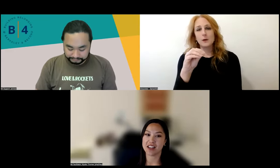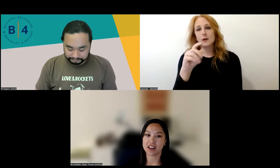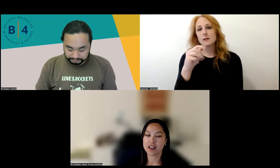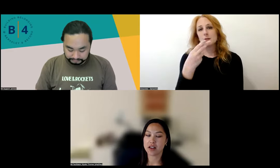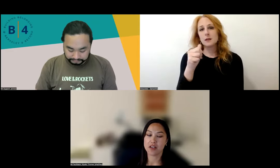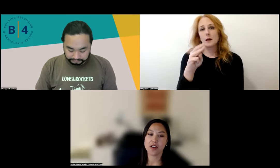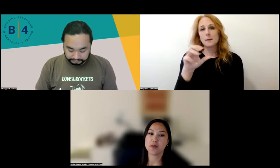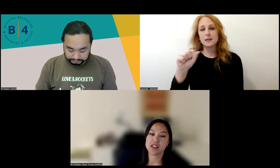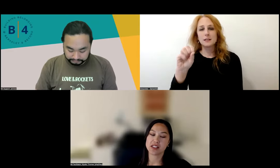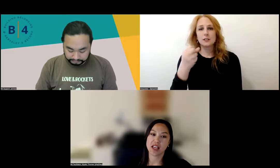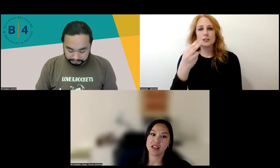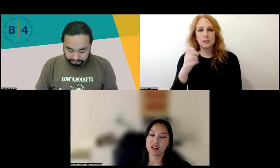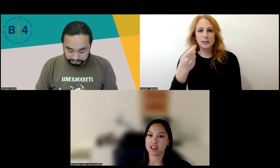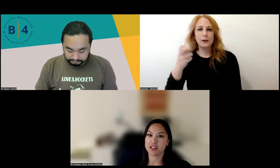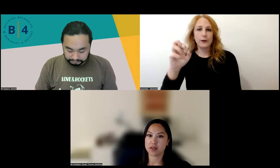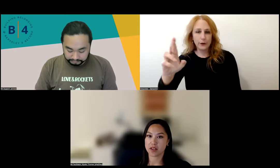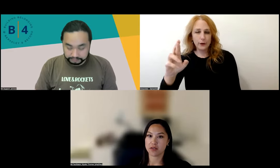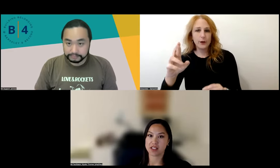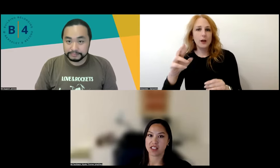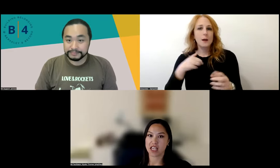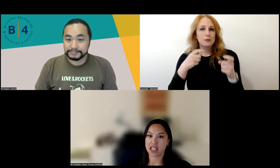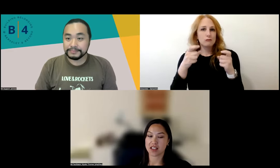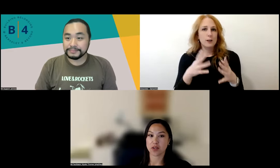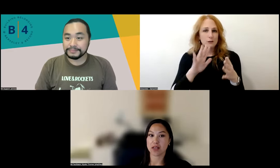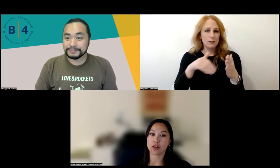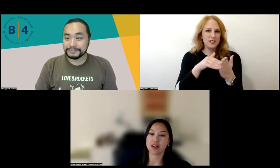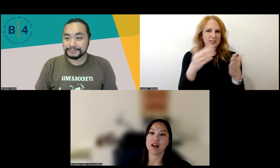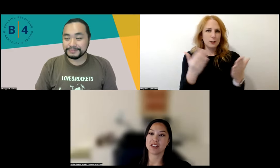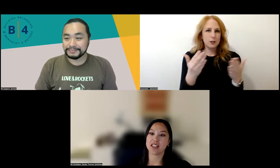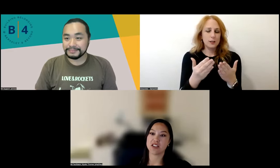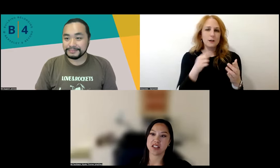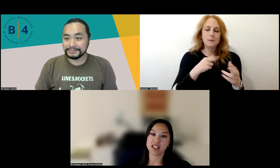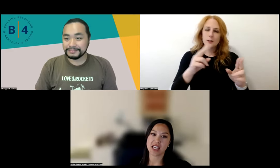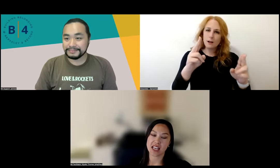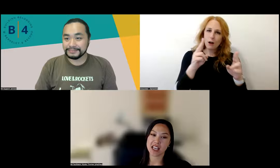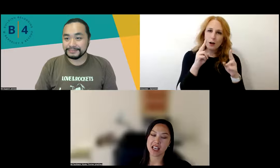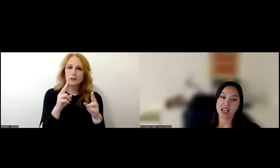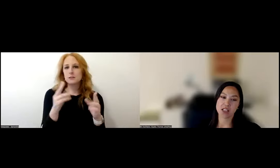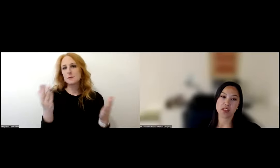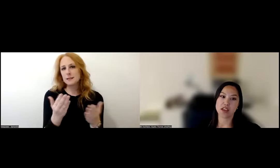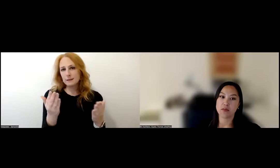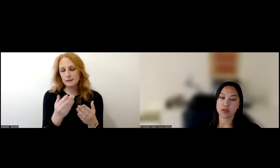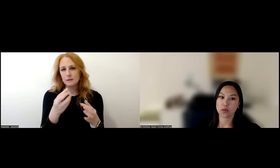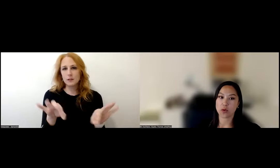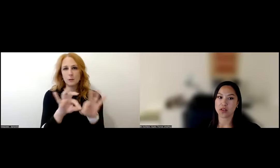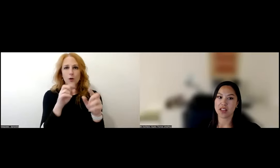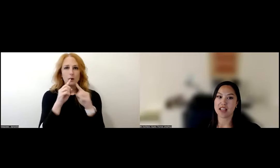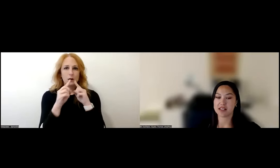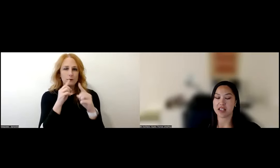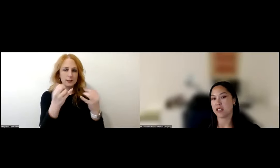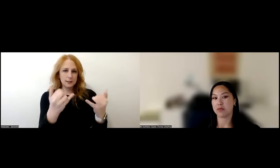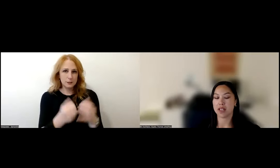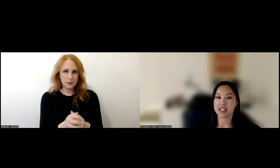Needs Center. Very much excited and honored to be facilitating this really important conversation today as we think about the role